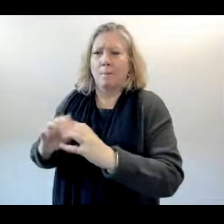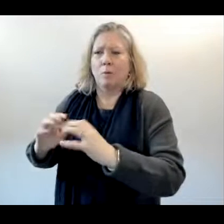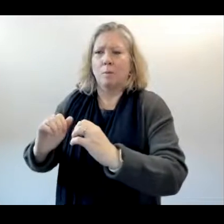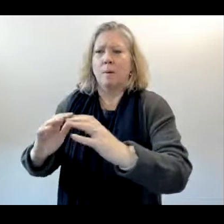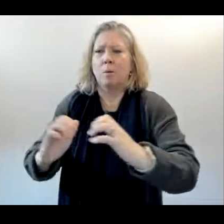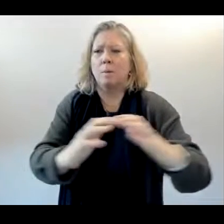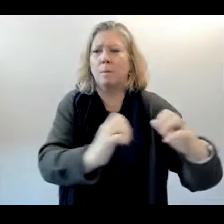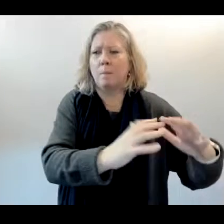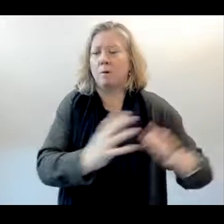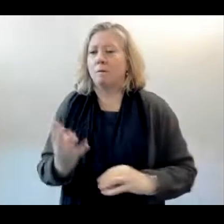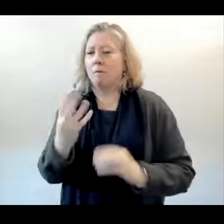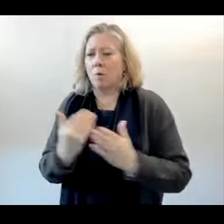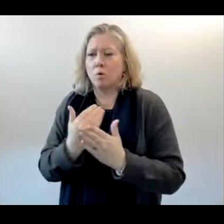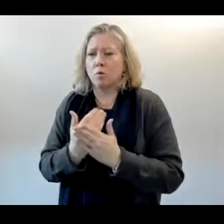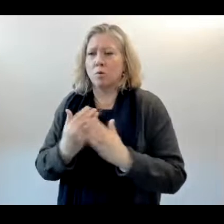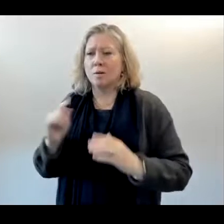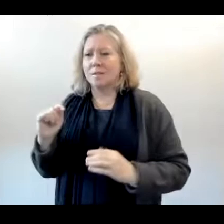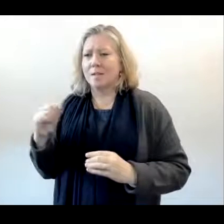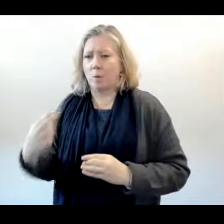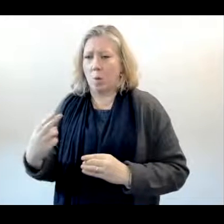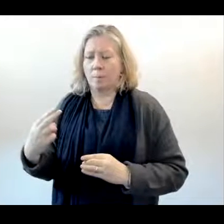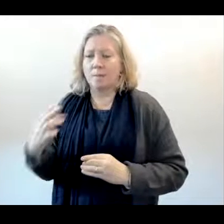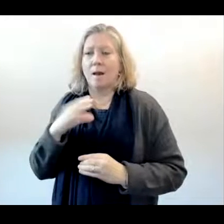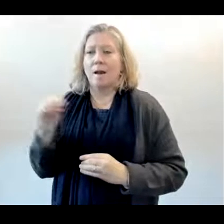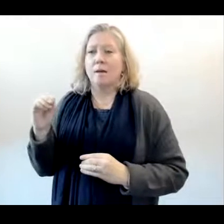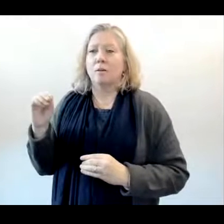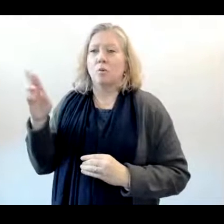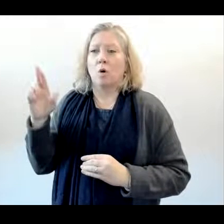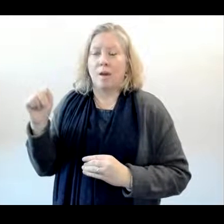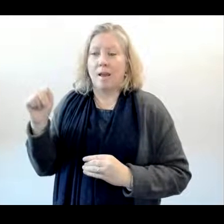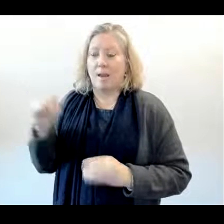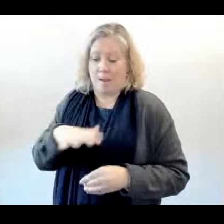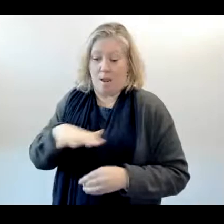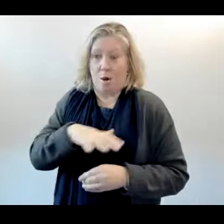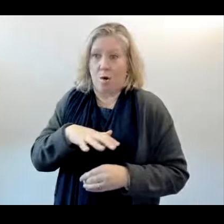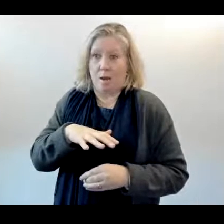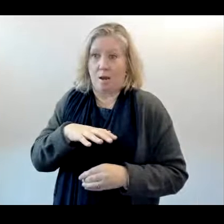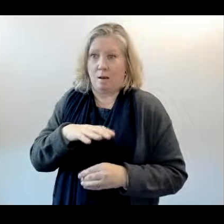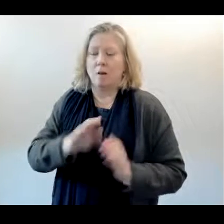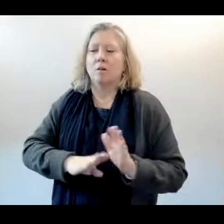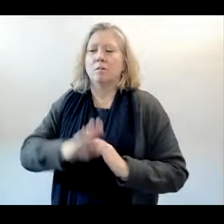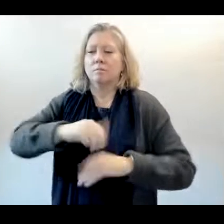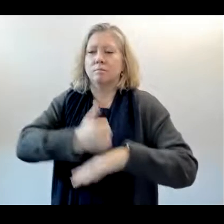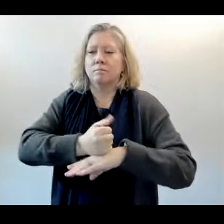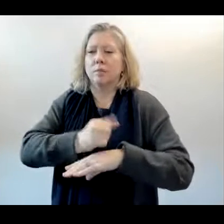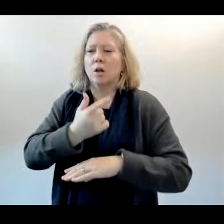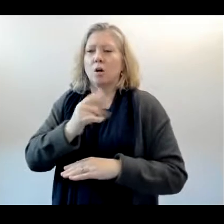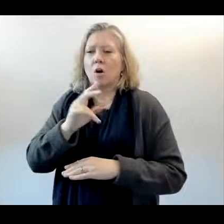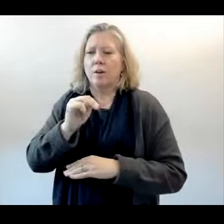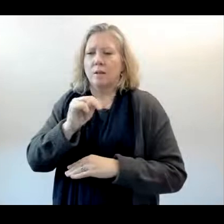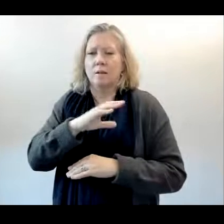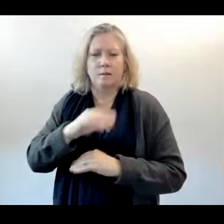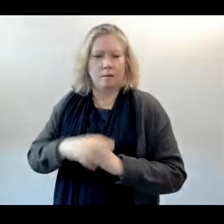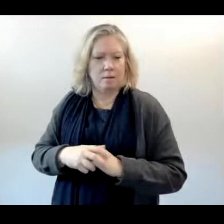well as transforming the URA-owned parcels of land into an urban garden and tot lot. Now, as some of the board members